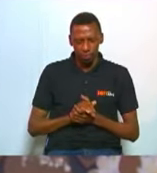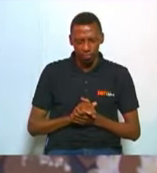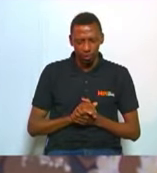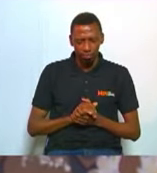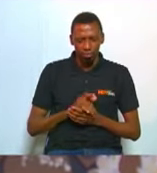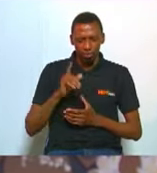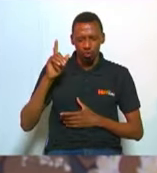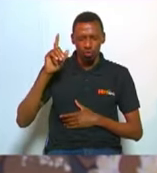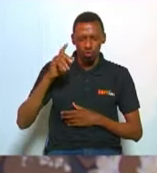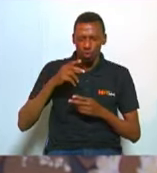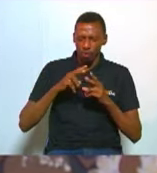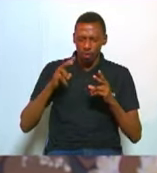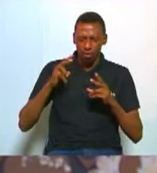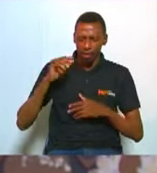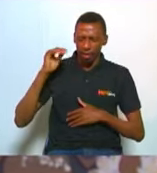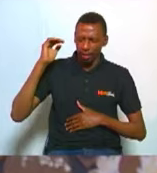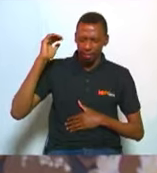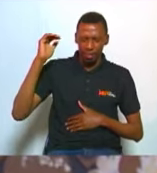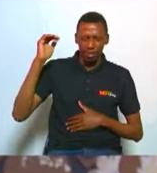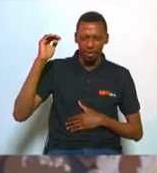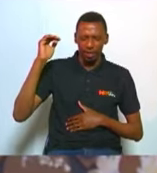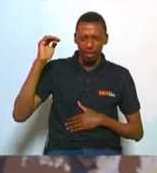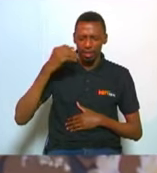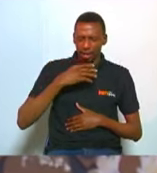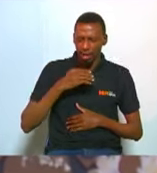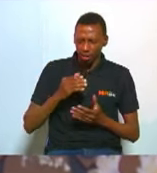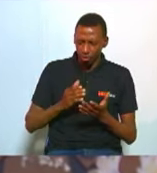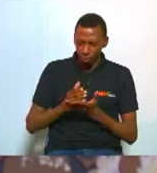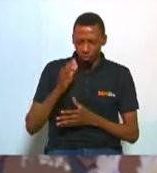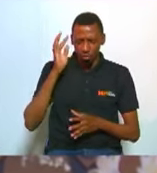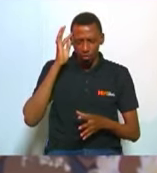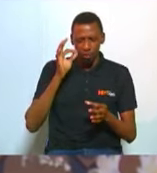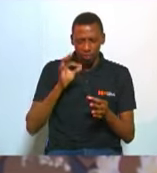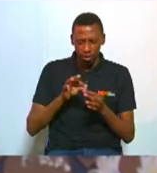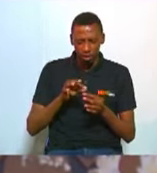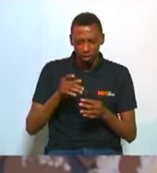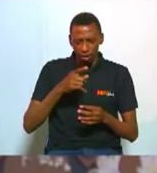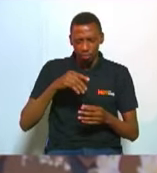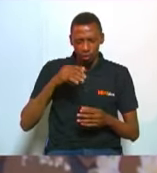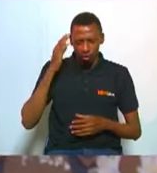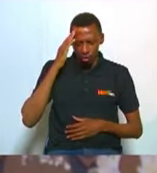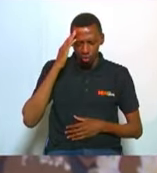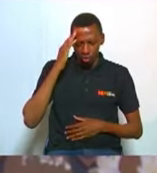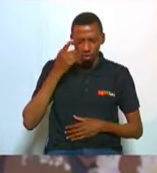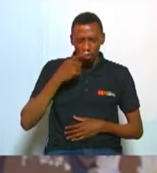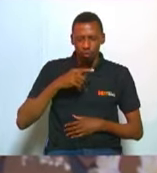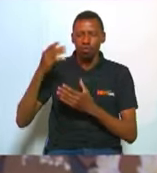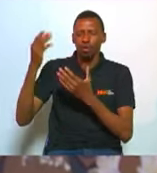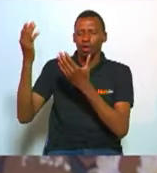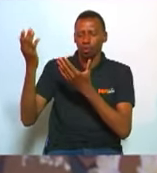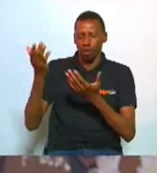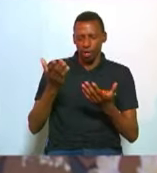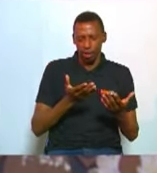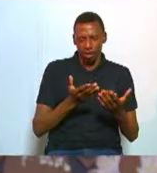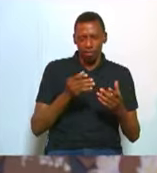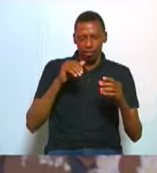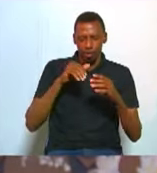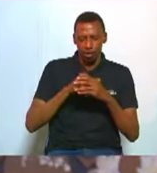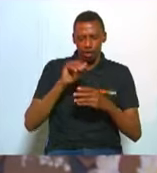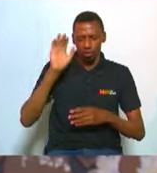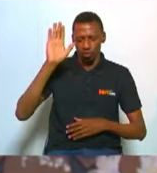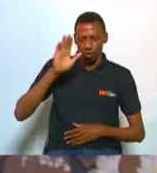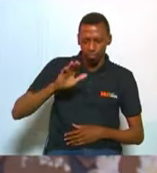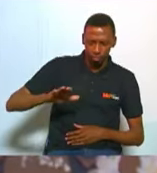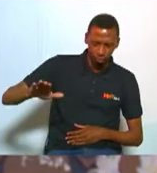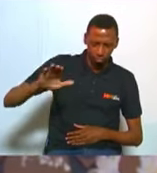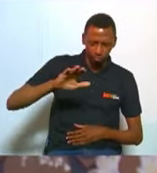up. And by faith, we know that we're welcomed into your presence. You